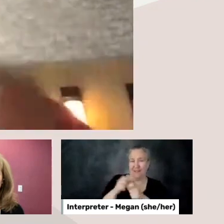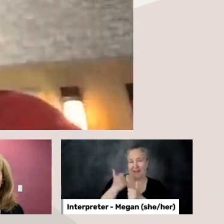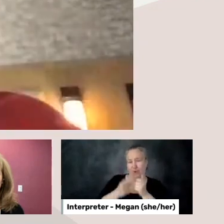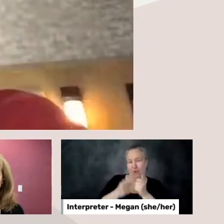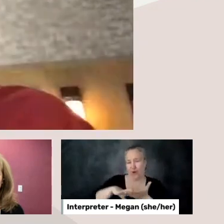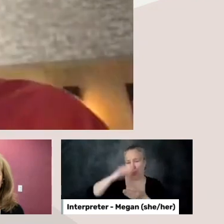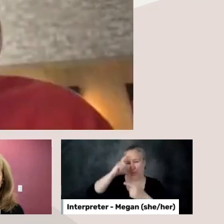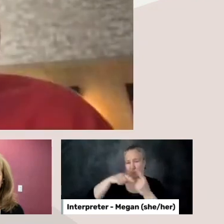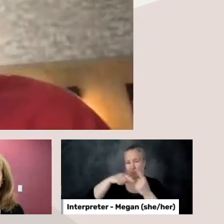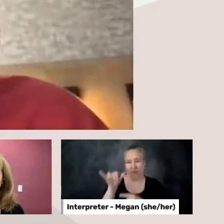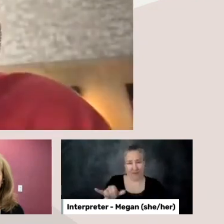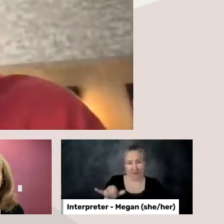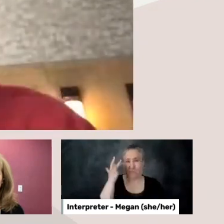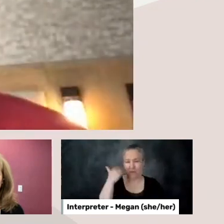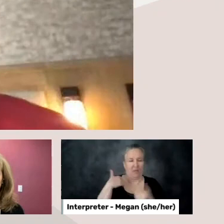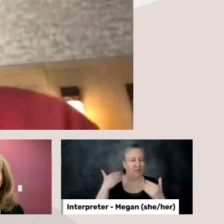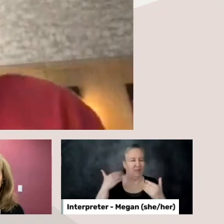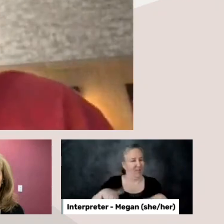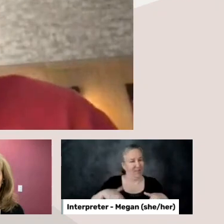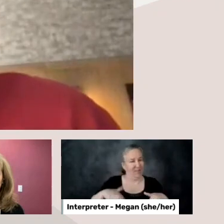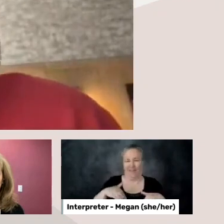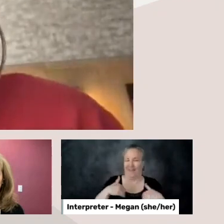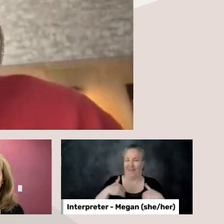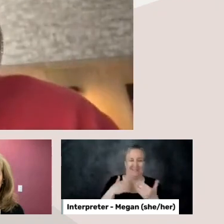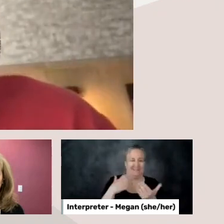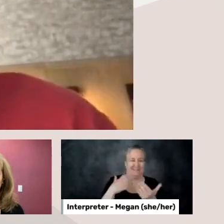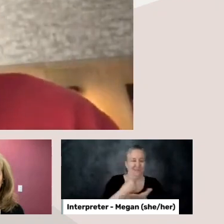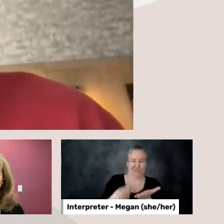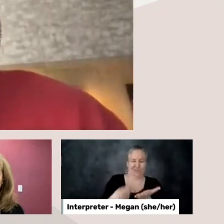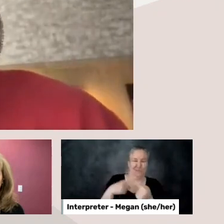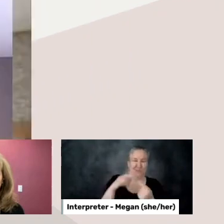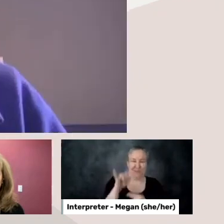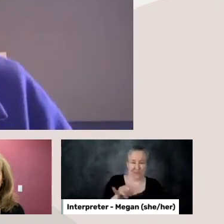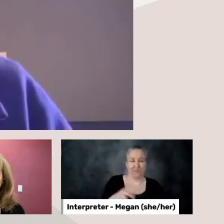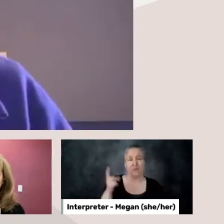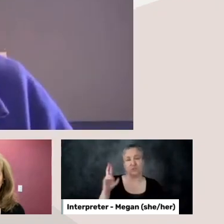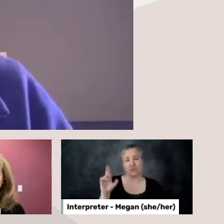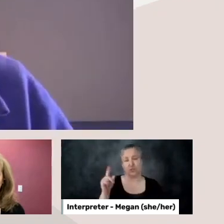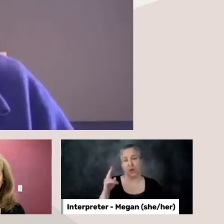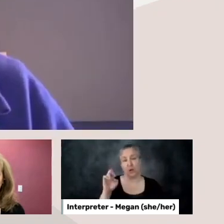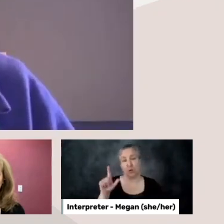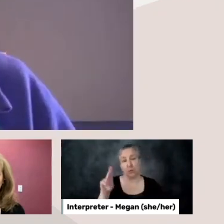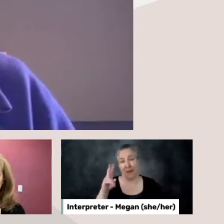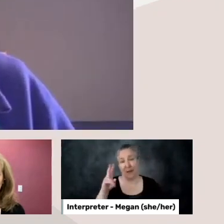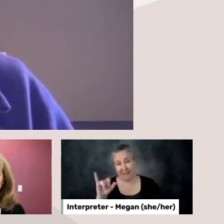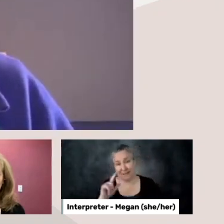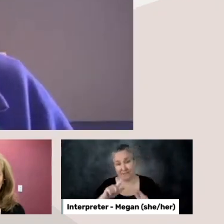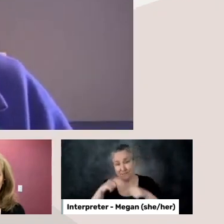have an opportunity to talk about it today. Dr. Kaklamani, I'd like to turn to you.